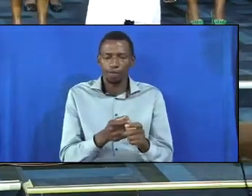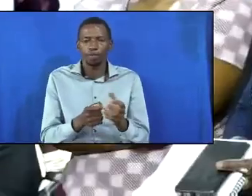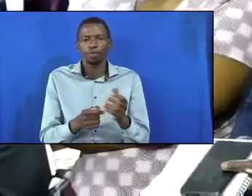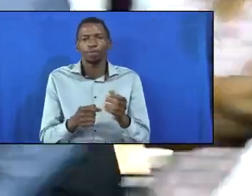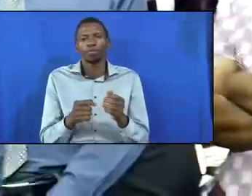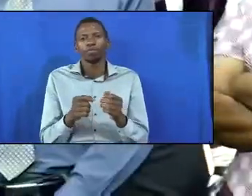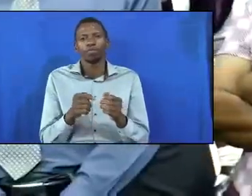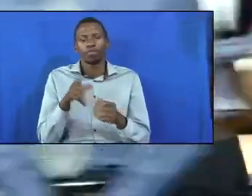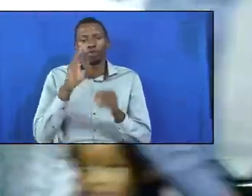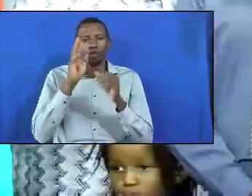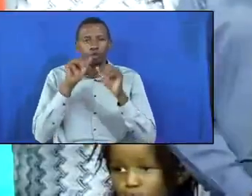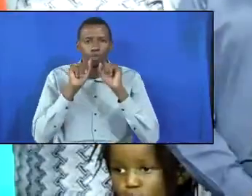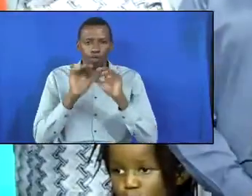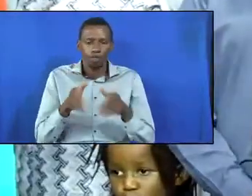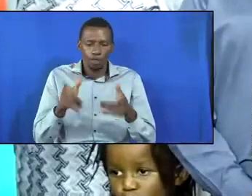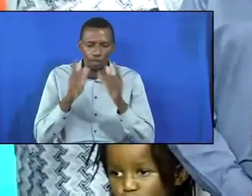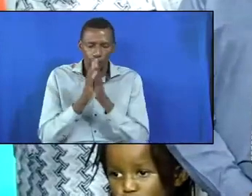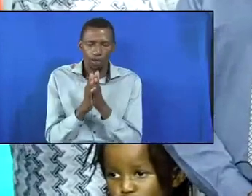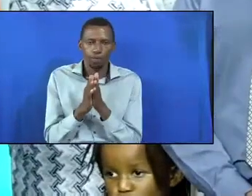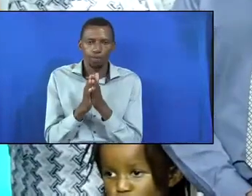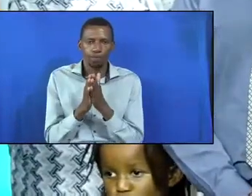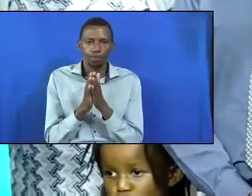Shall we pray?